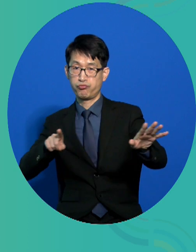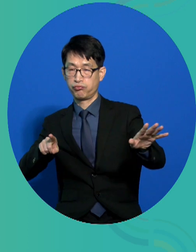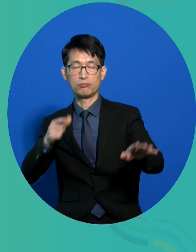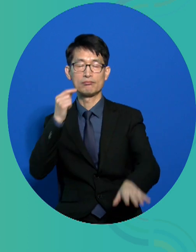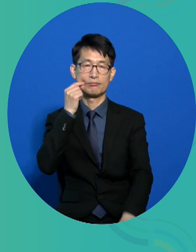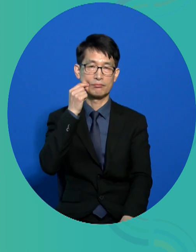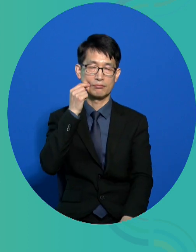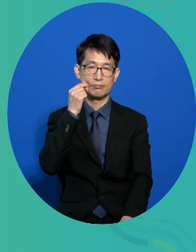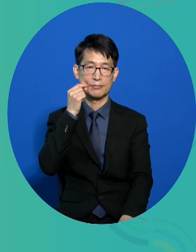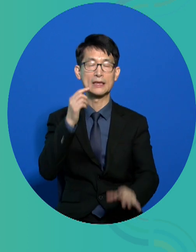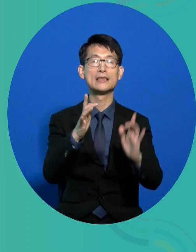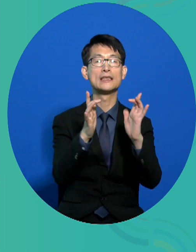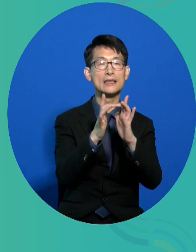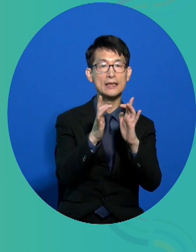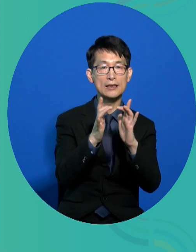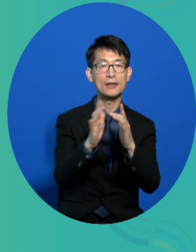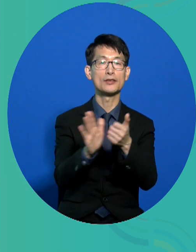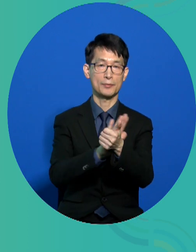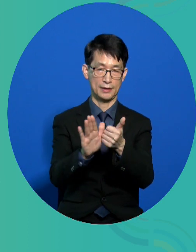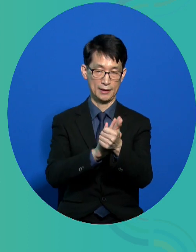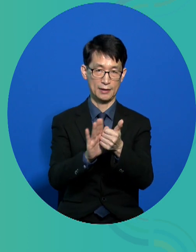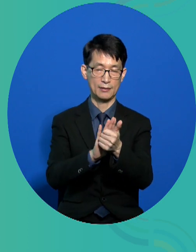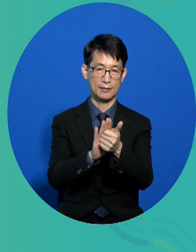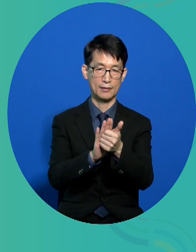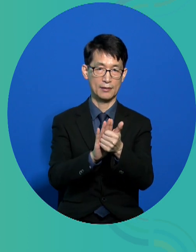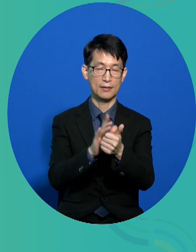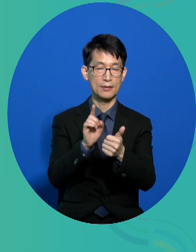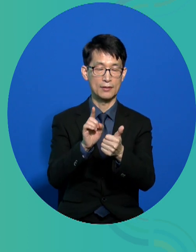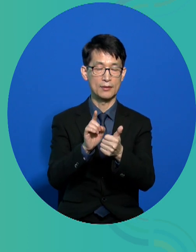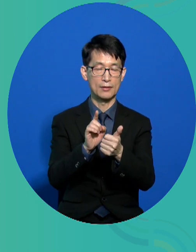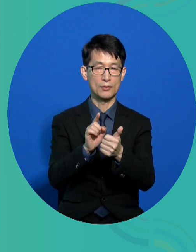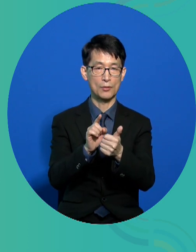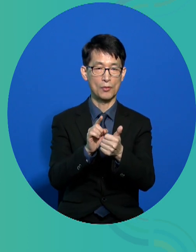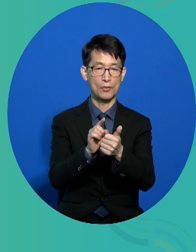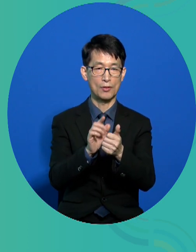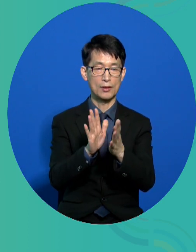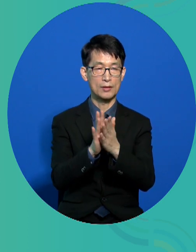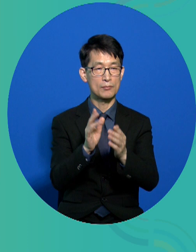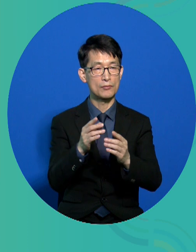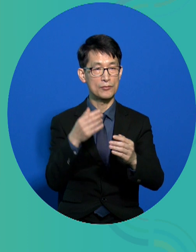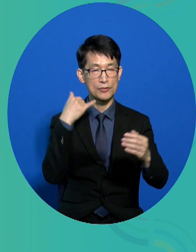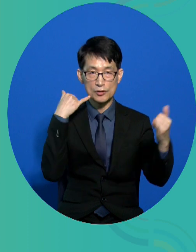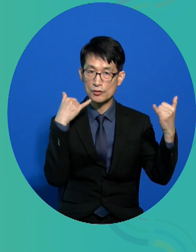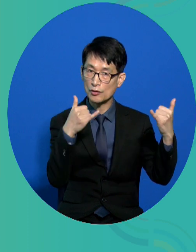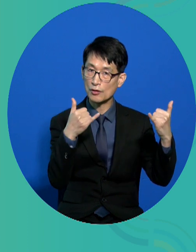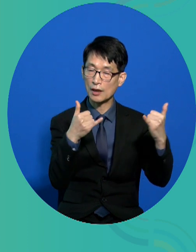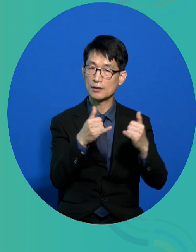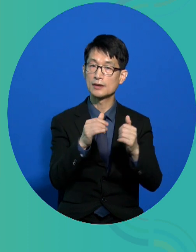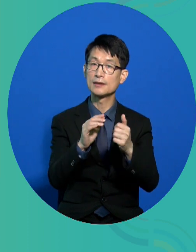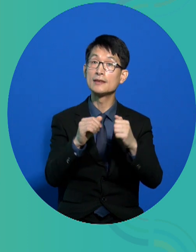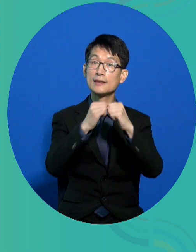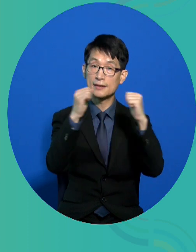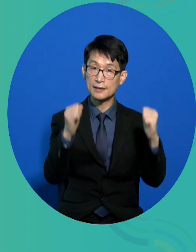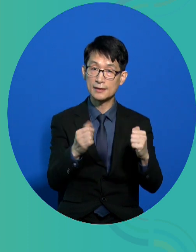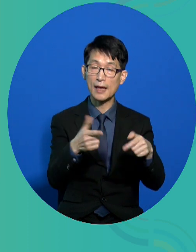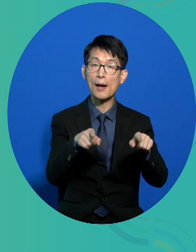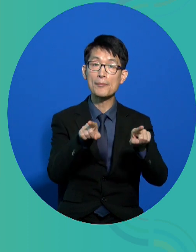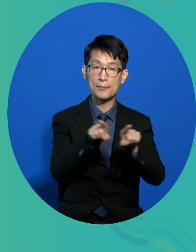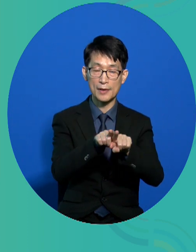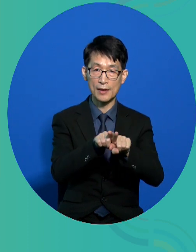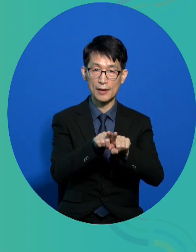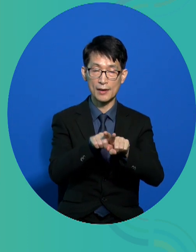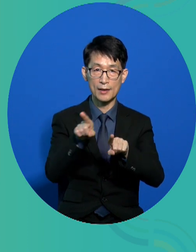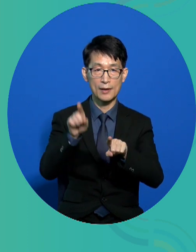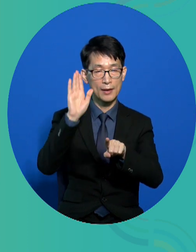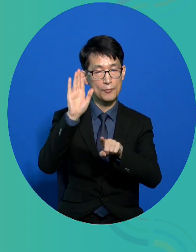revolution era, we have to ensure that the disabled are not left behind. So the online, offline nexus